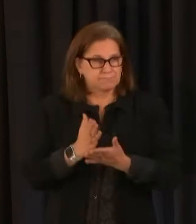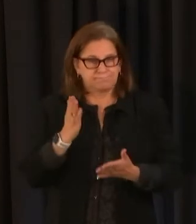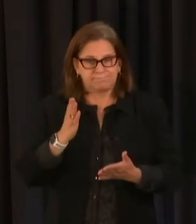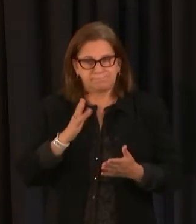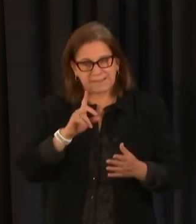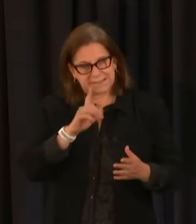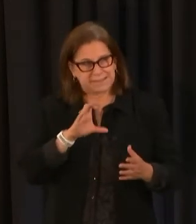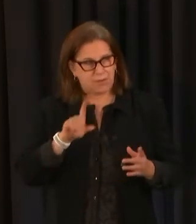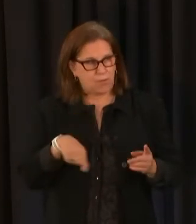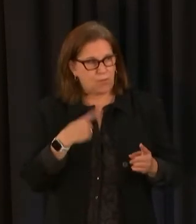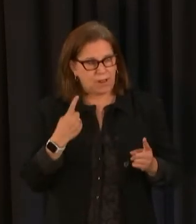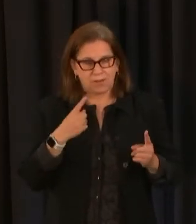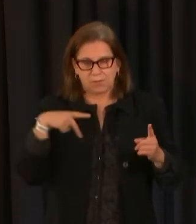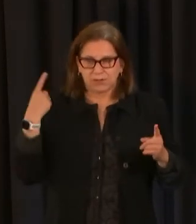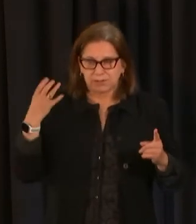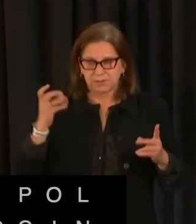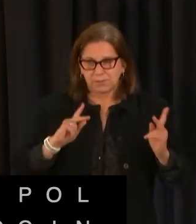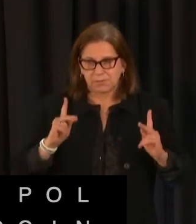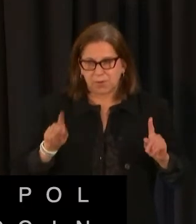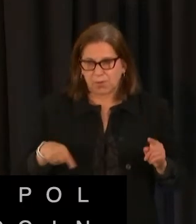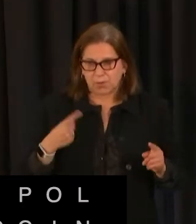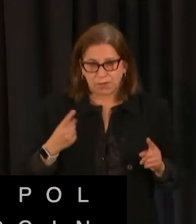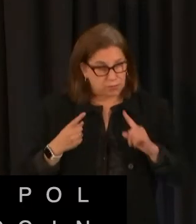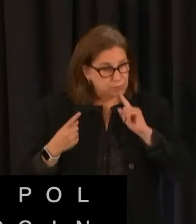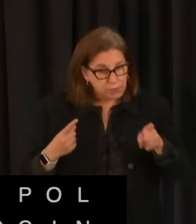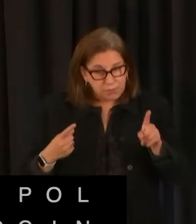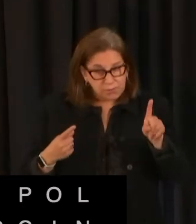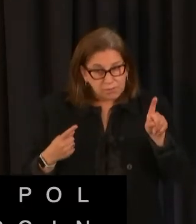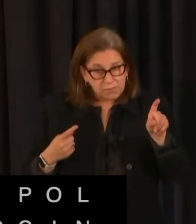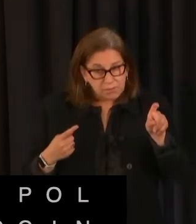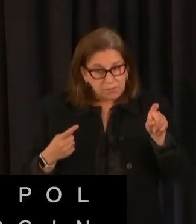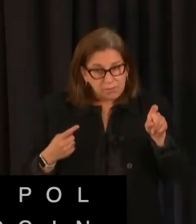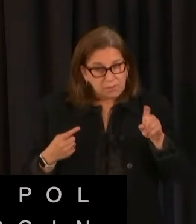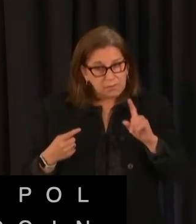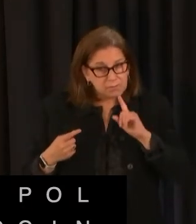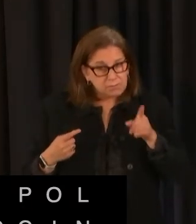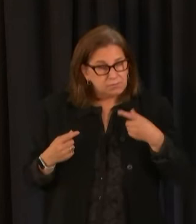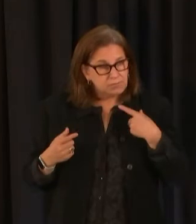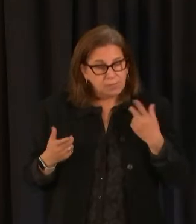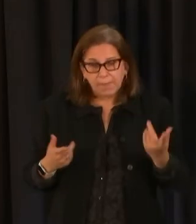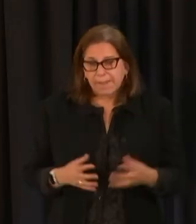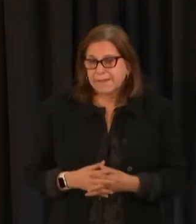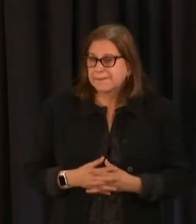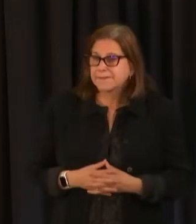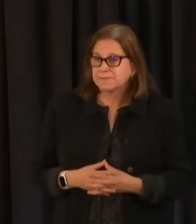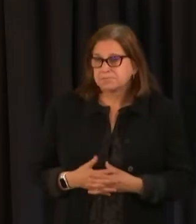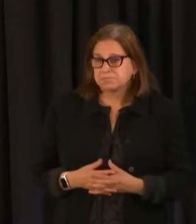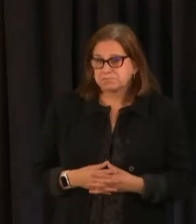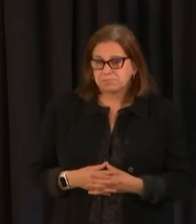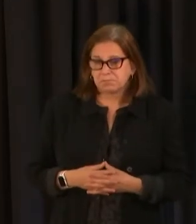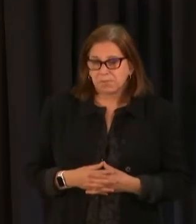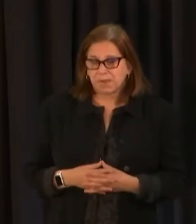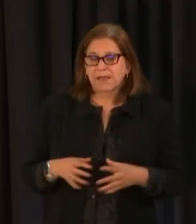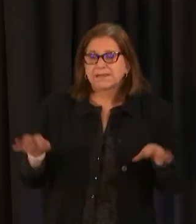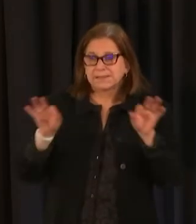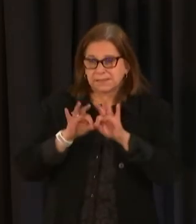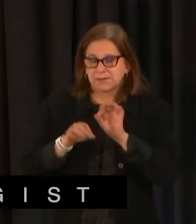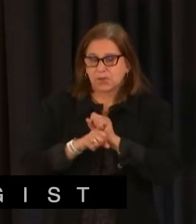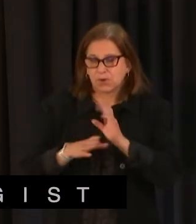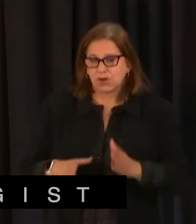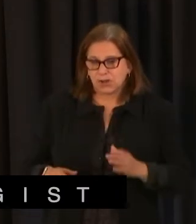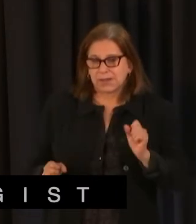vaccinating non-residents who pre-registered through the portal? Can you just offer some insight? For essential workers,